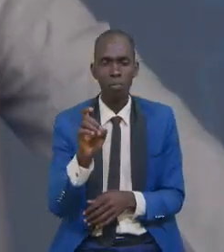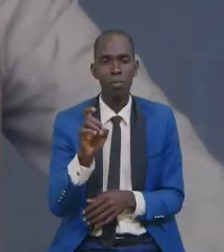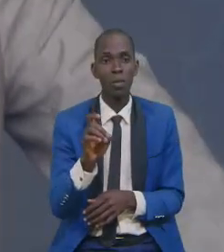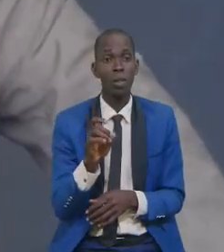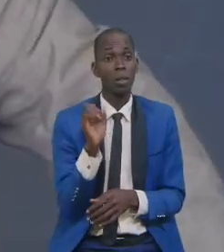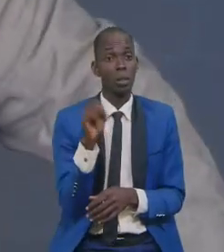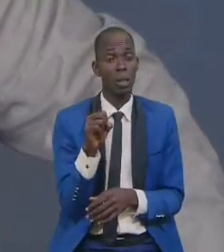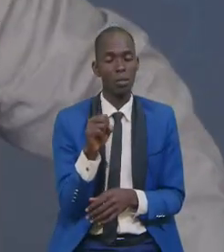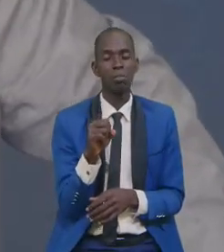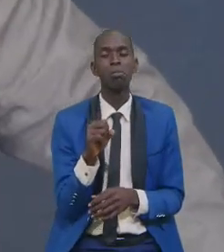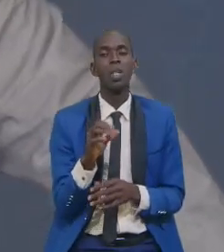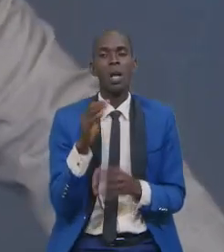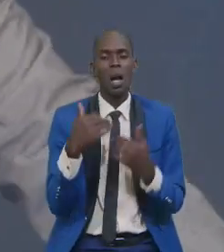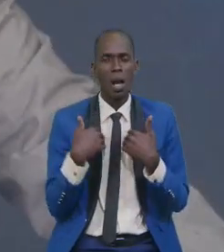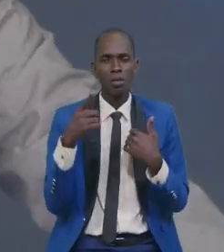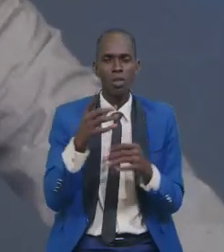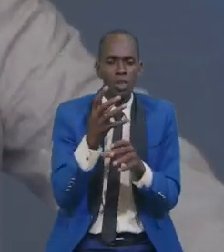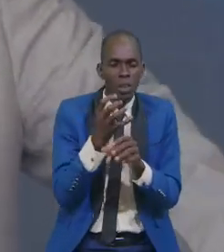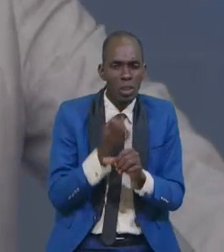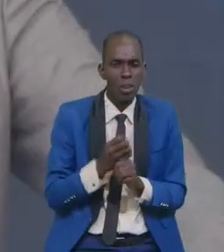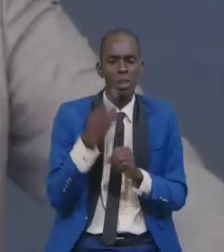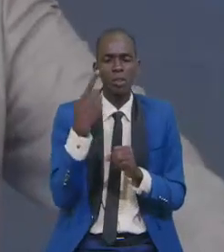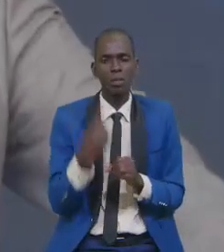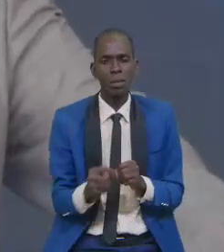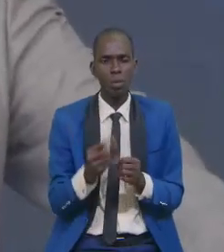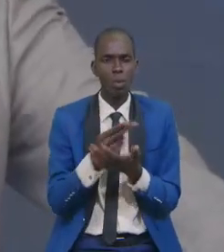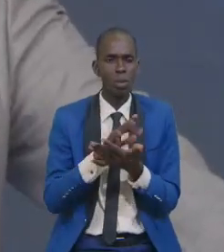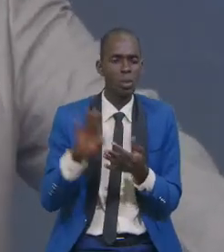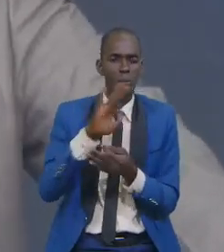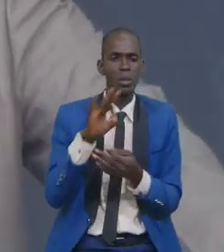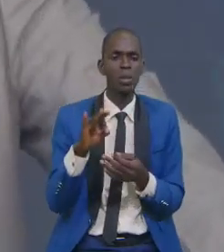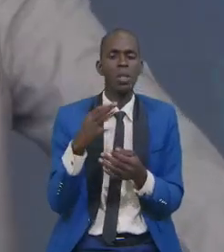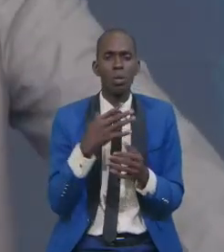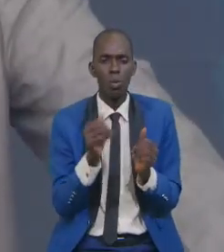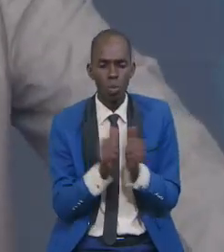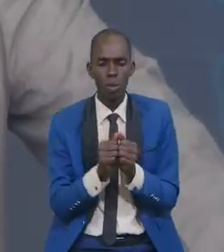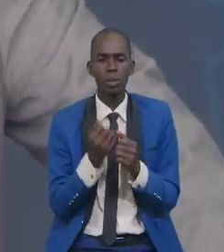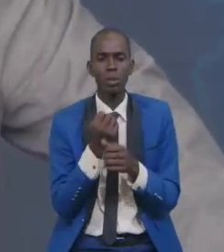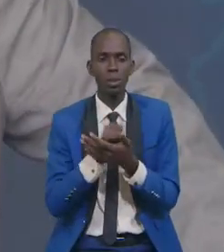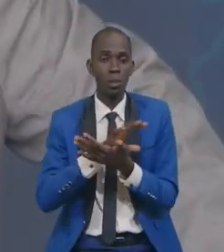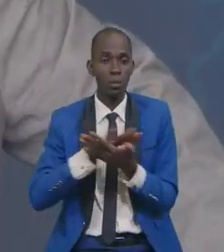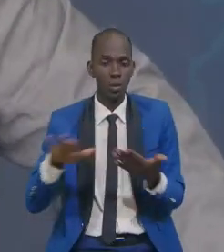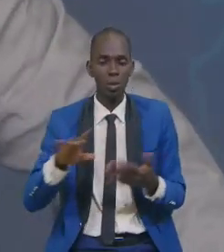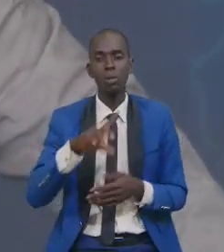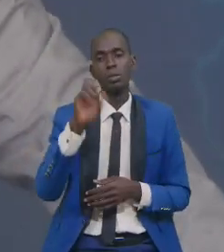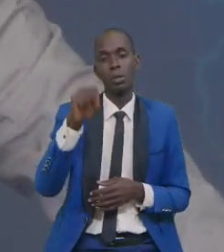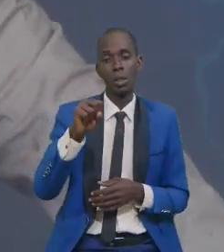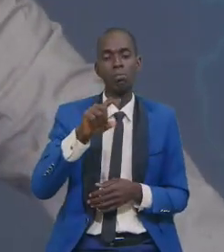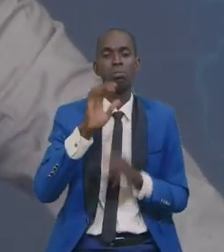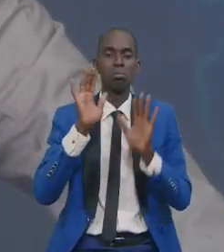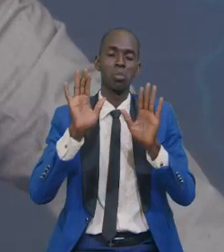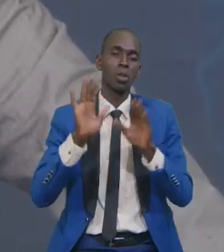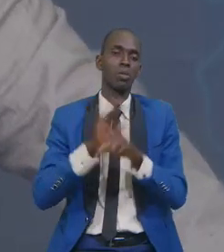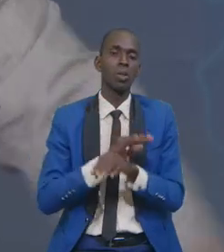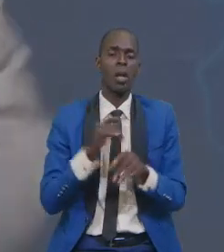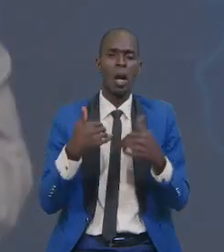you received the Holy Ghost since you believe I'm sanctified? Wonderful. Have you received the Holy Ghost